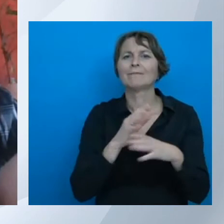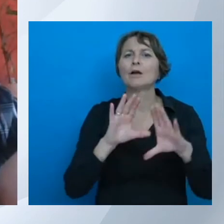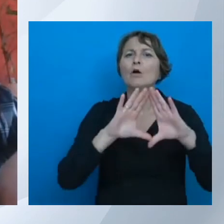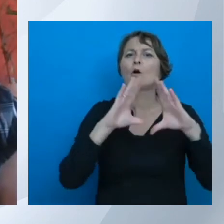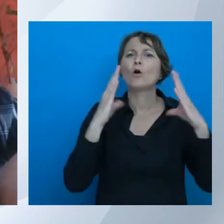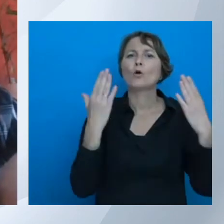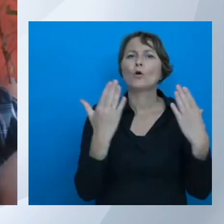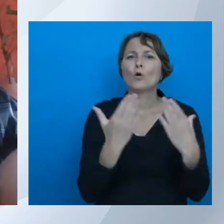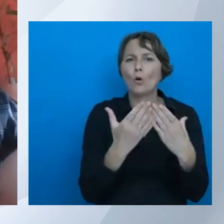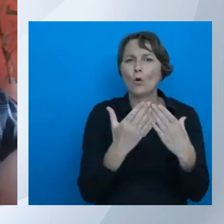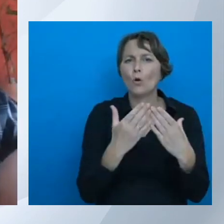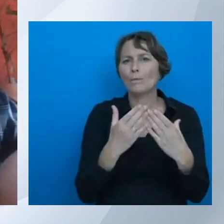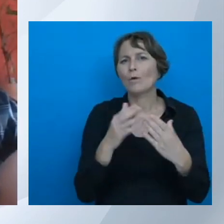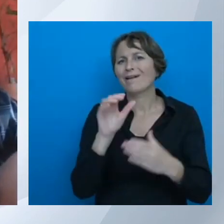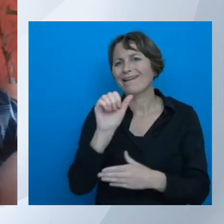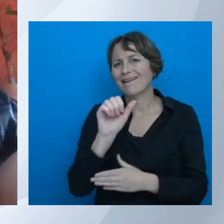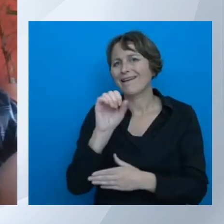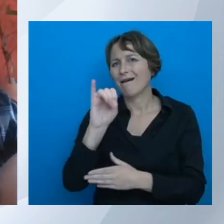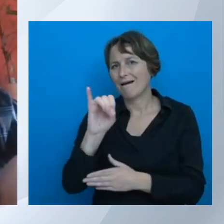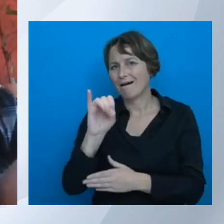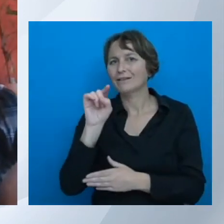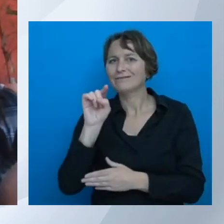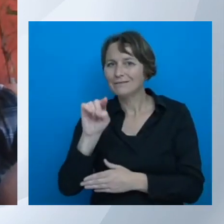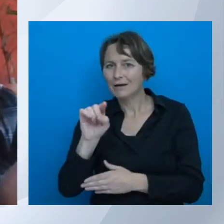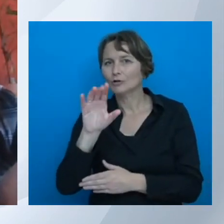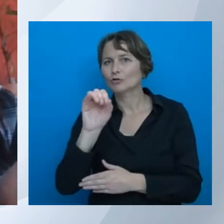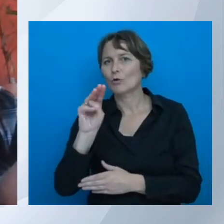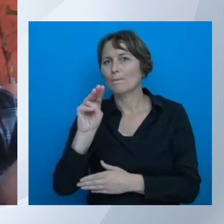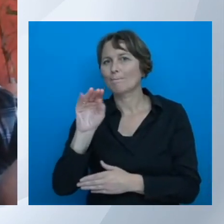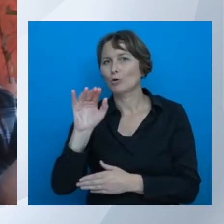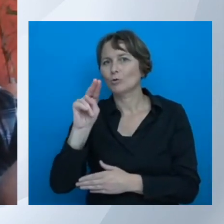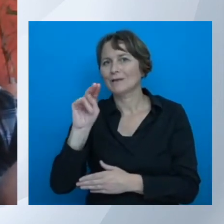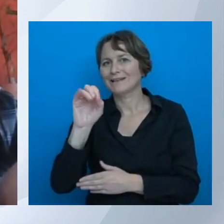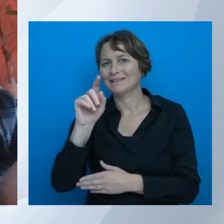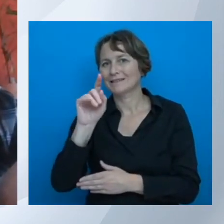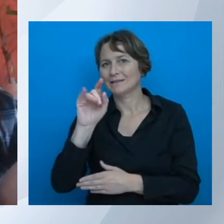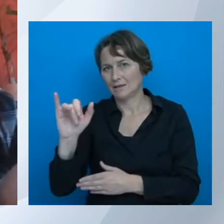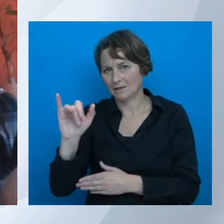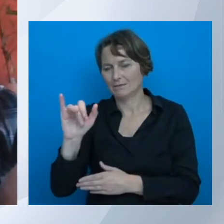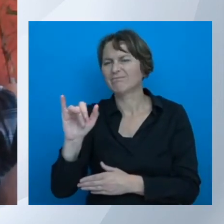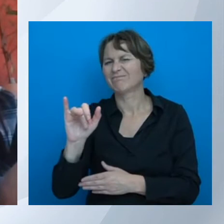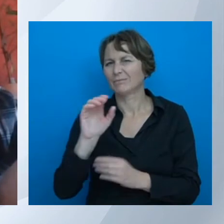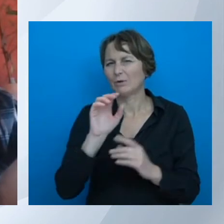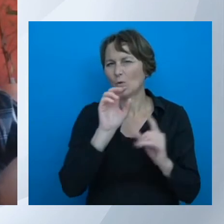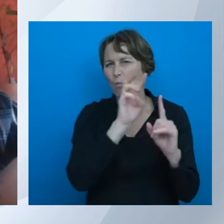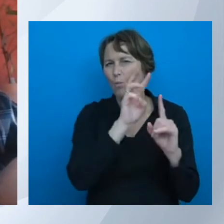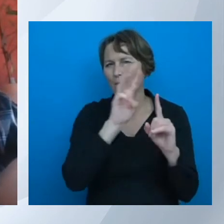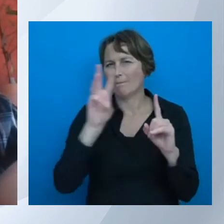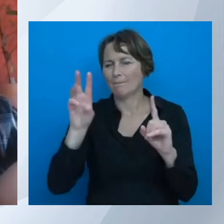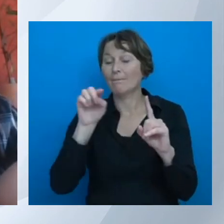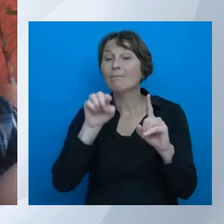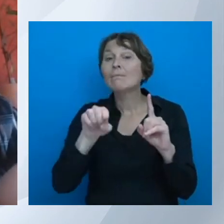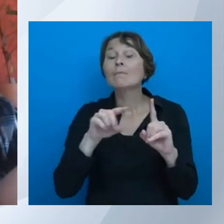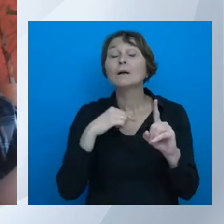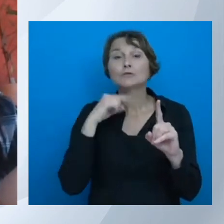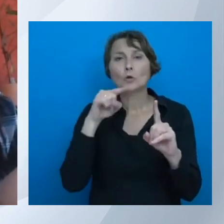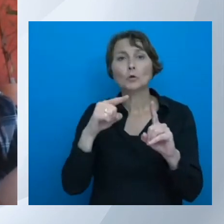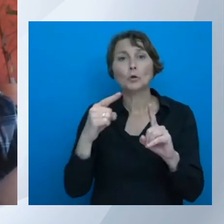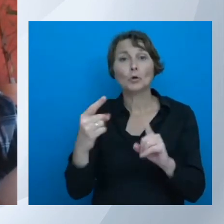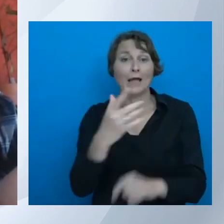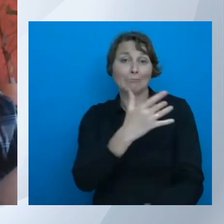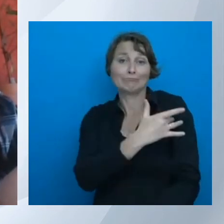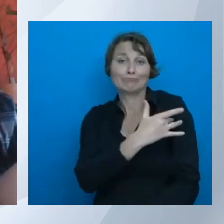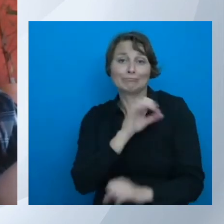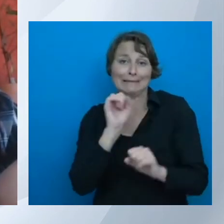globalai.community, the page where you can reach this community, and you can reach out to us as well from there.